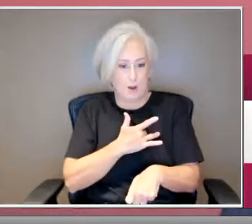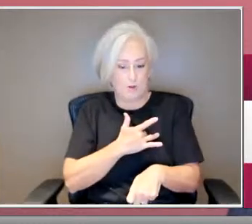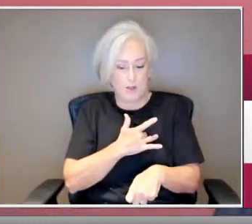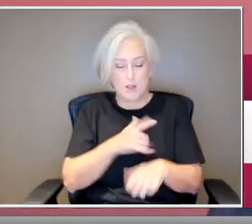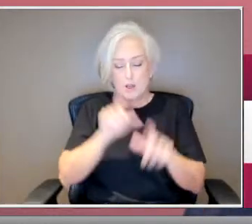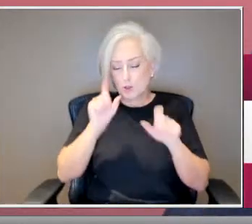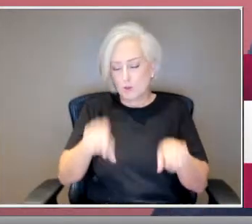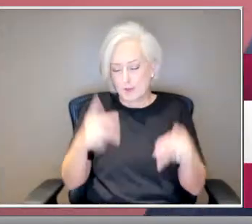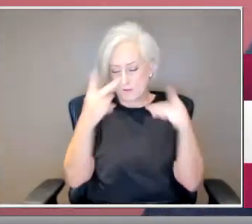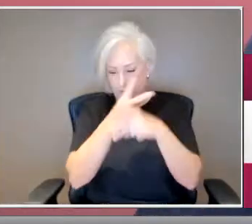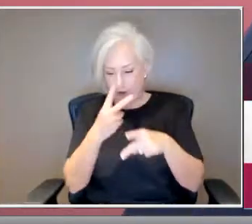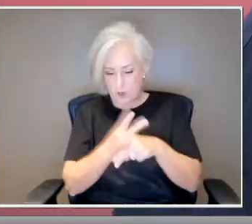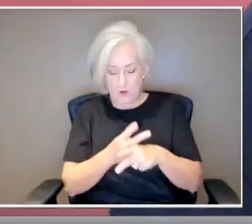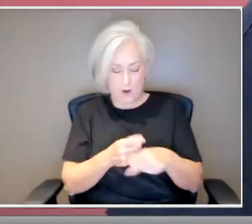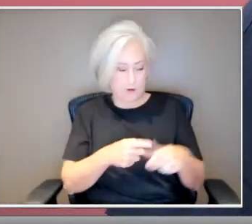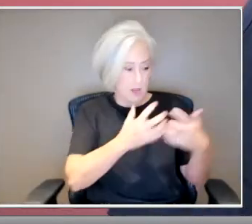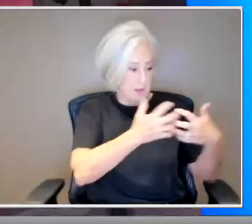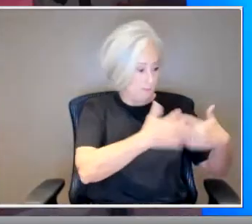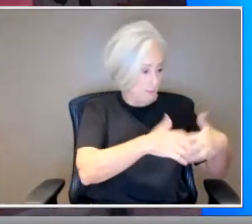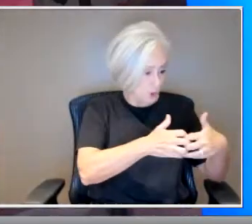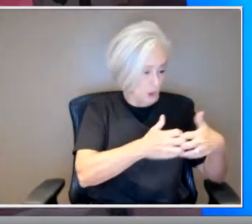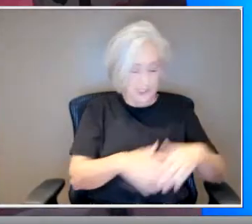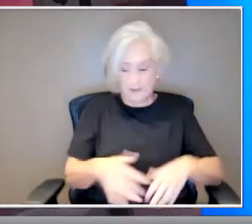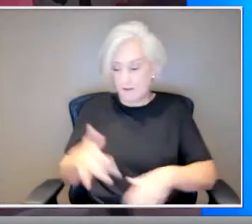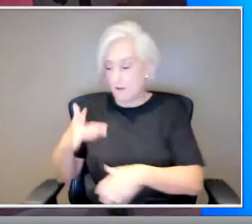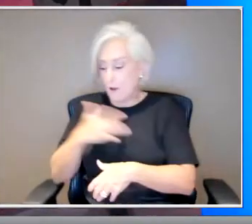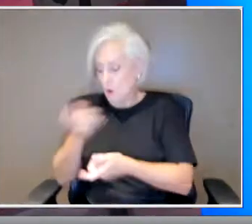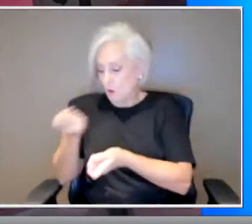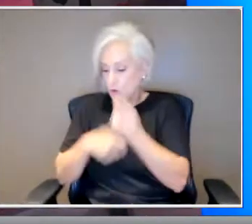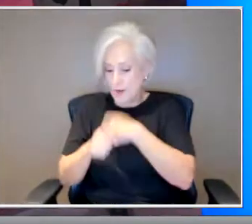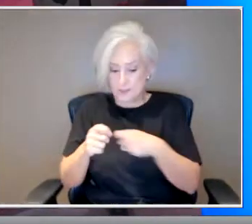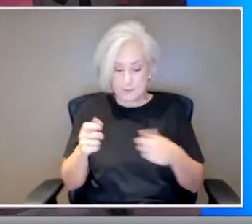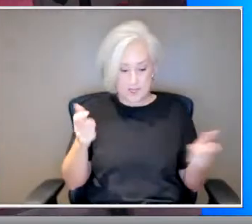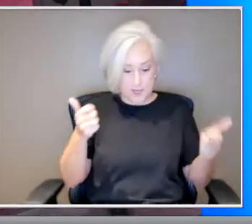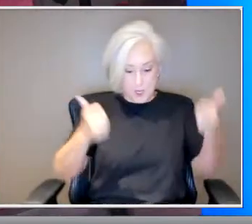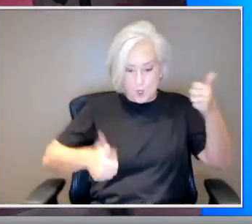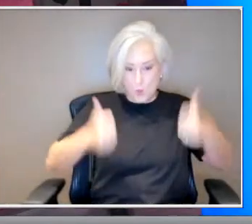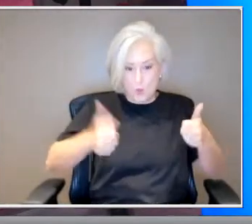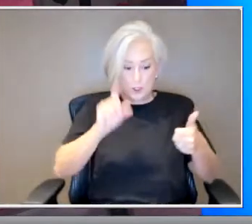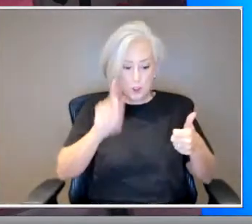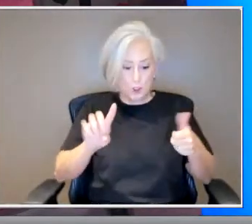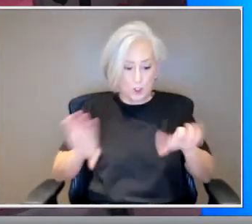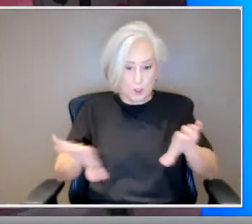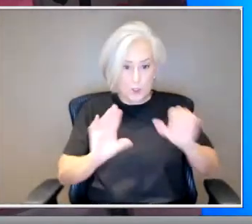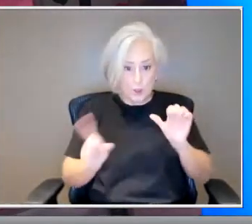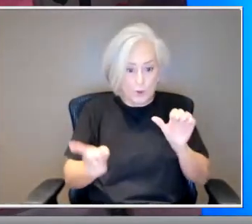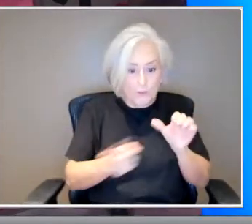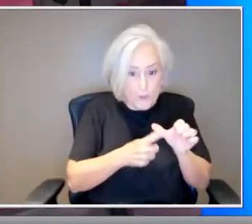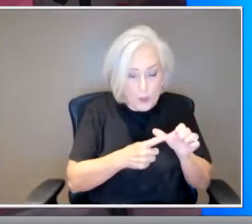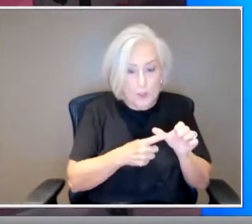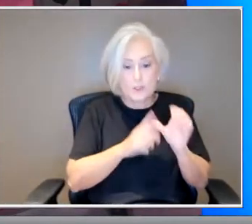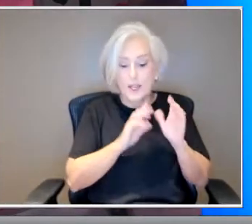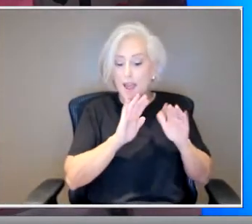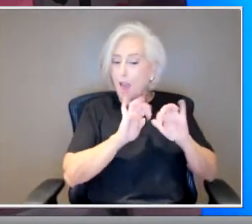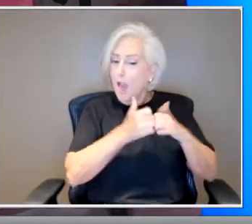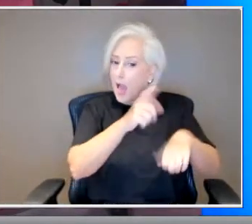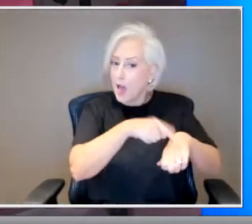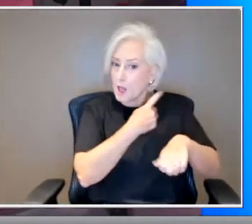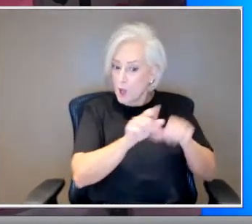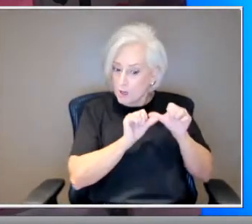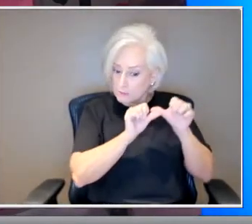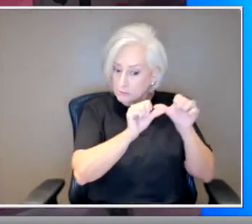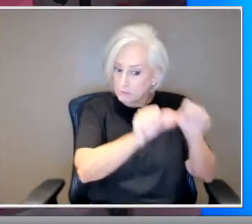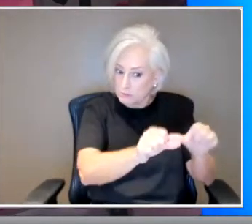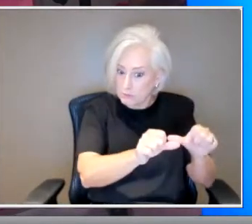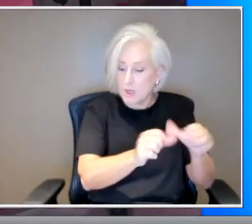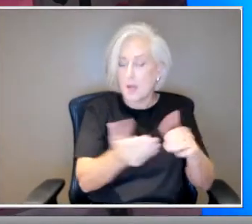longest duration of life? Mm-hmm. So that's what we're talking about now. If you didn't have a pump that worked as well as this, then you can't have those conversations. So it's an